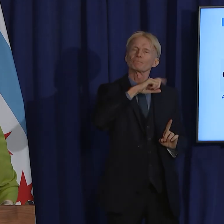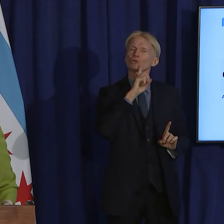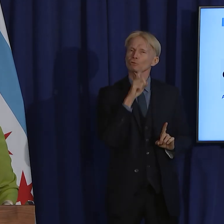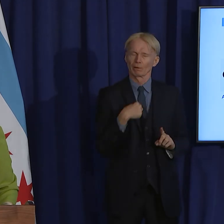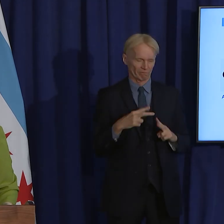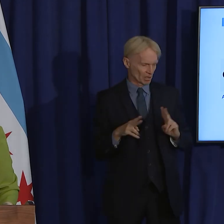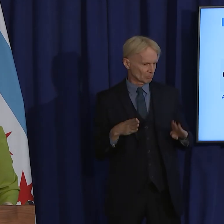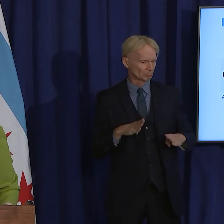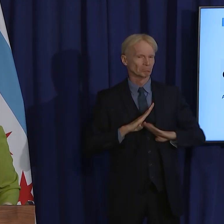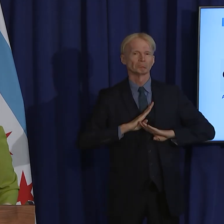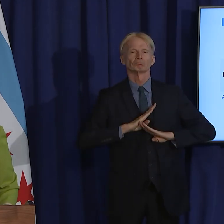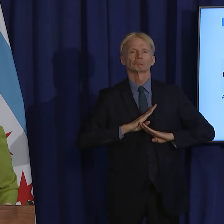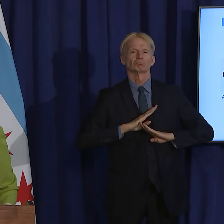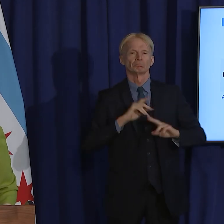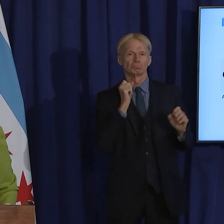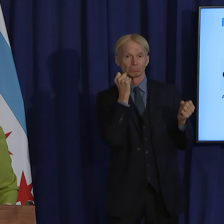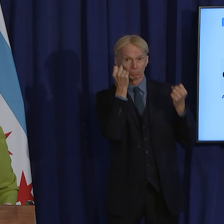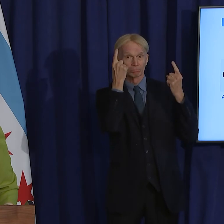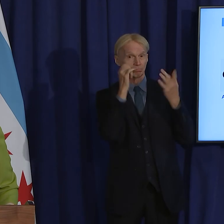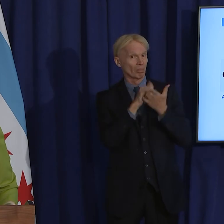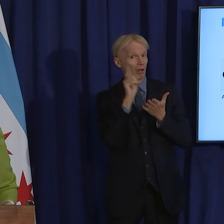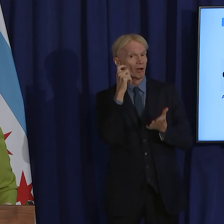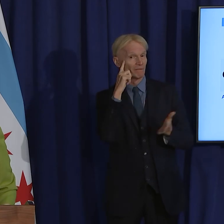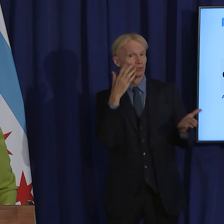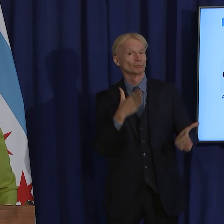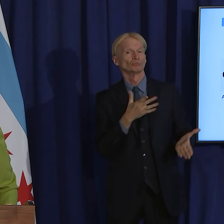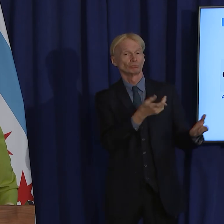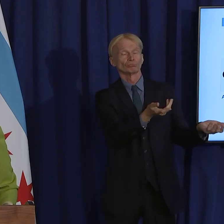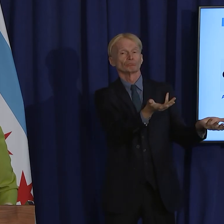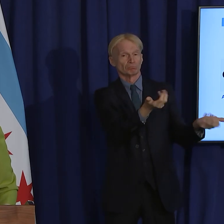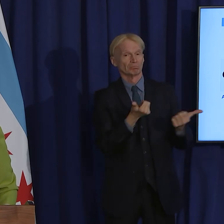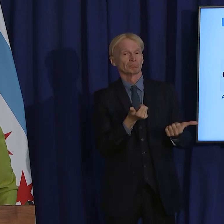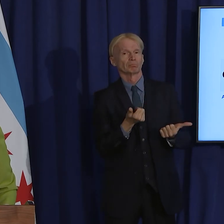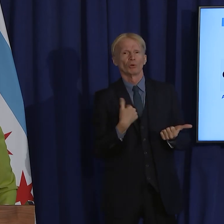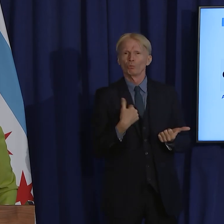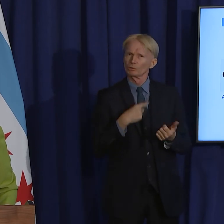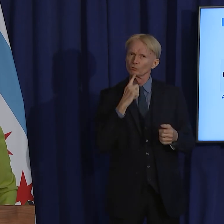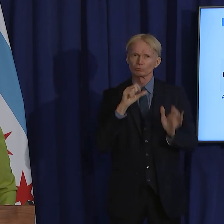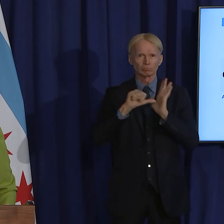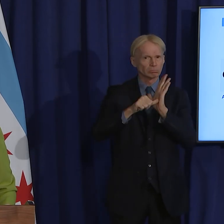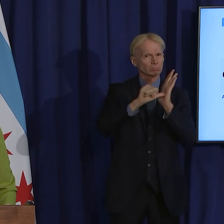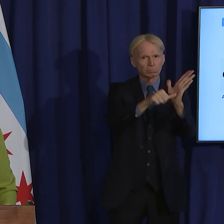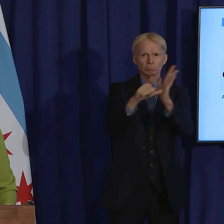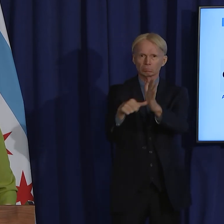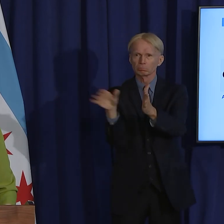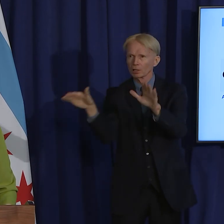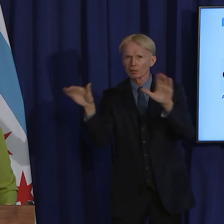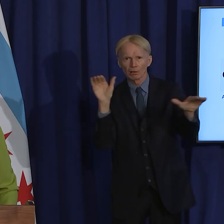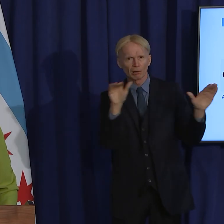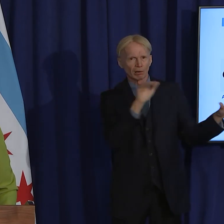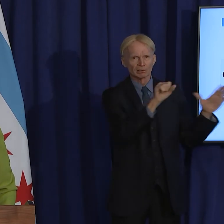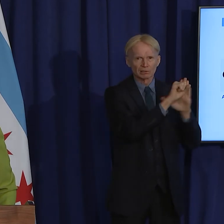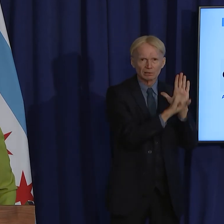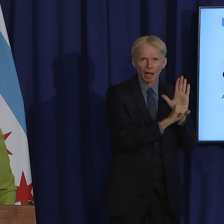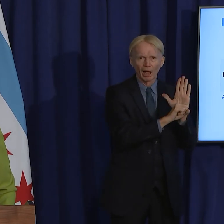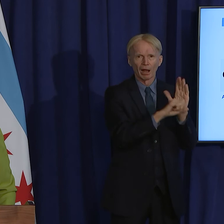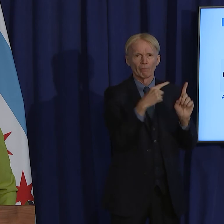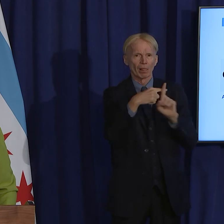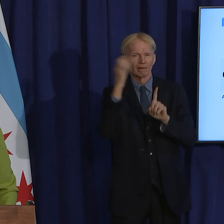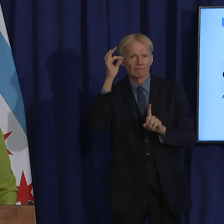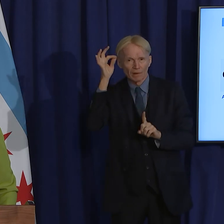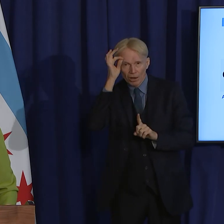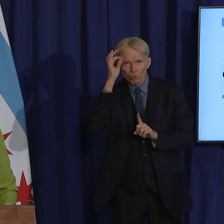very pleased to see that. As you know, we've been pushing quite hard, really asking at the state level and at the federal